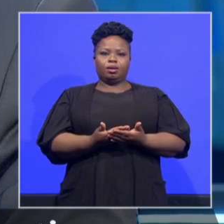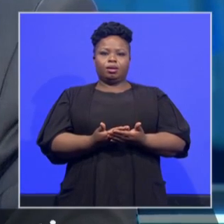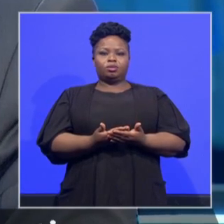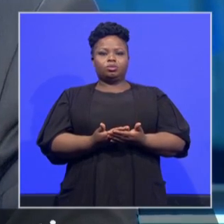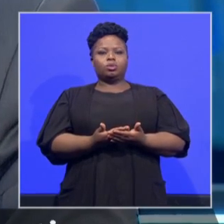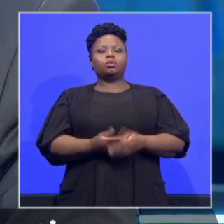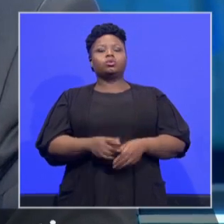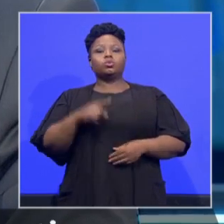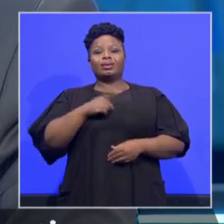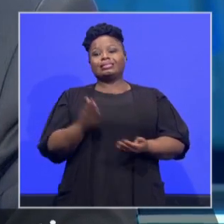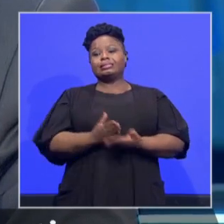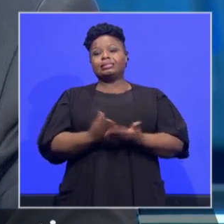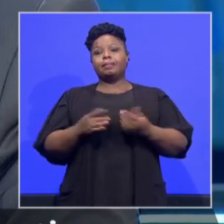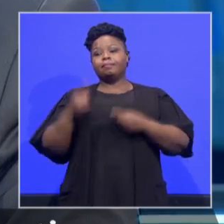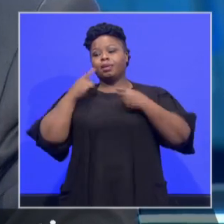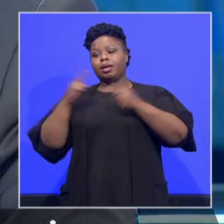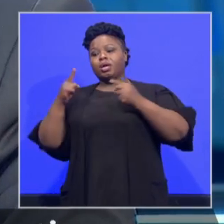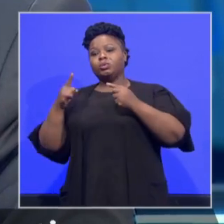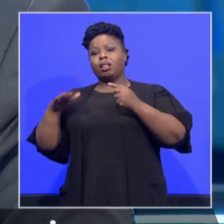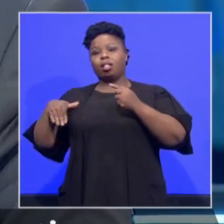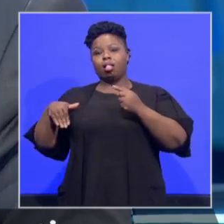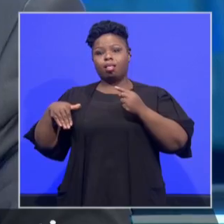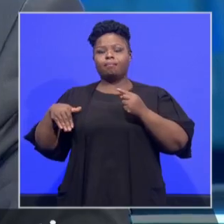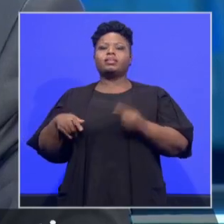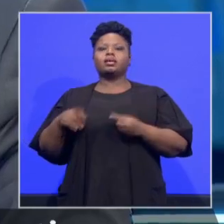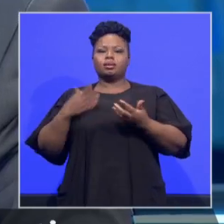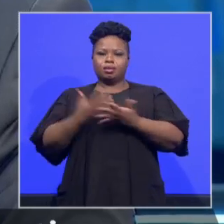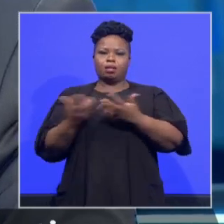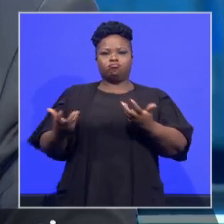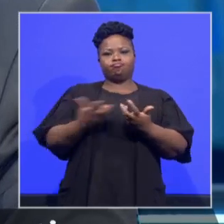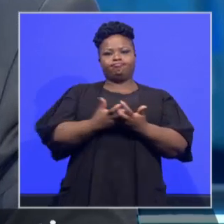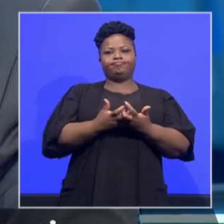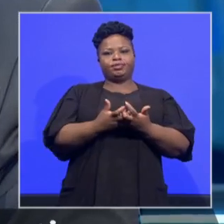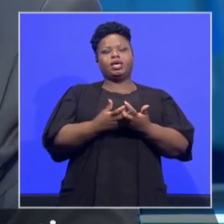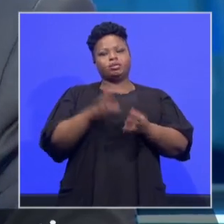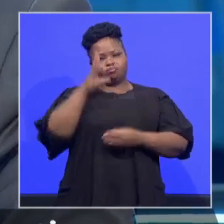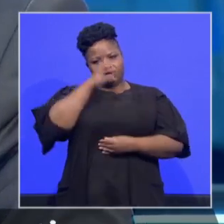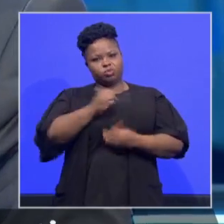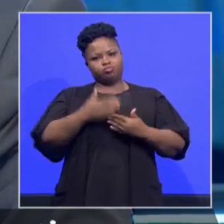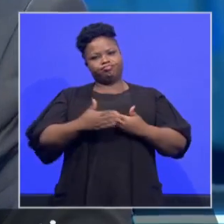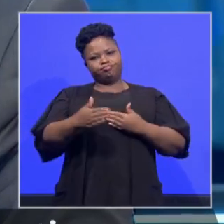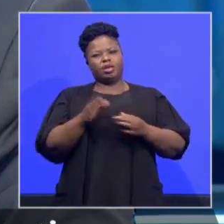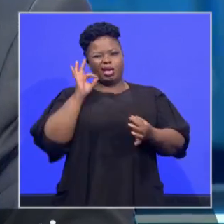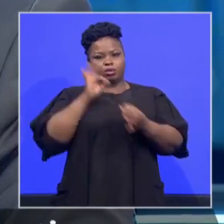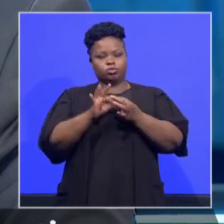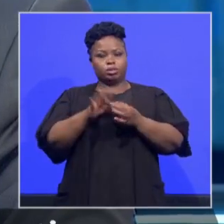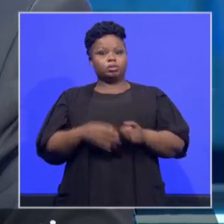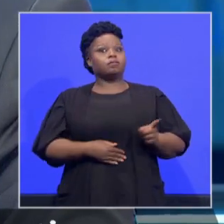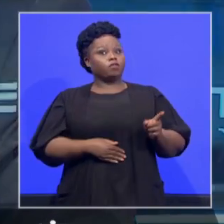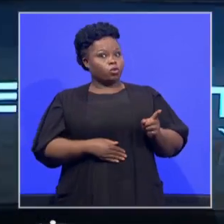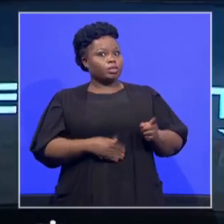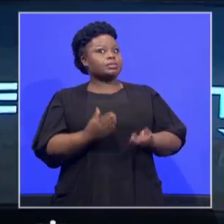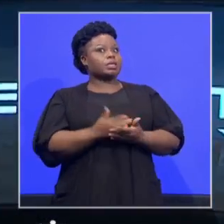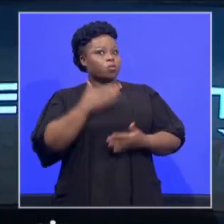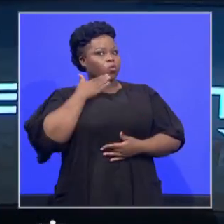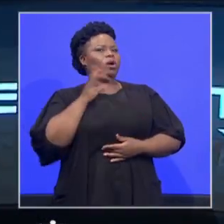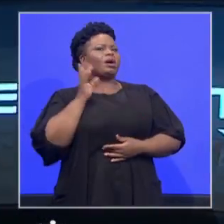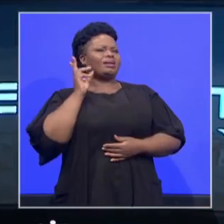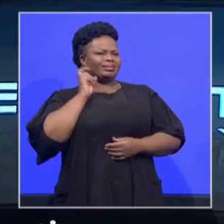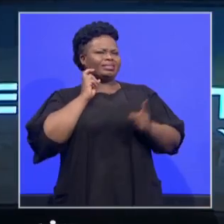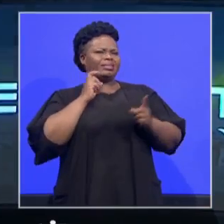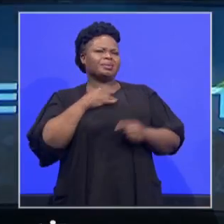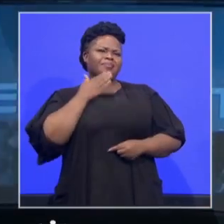undeclared voting district can be predicted more accurately, that sort of thing. But obviously this year... For the nerds listening out there, talk to us